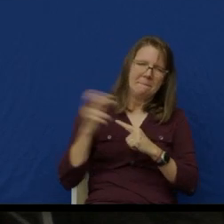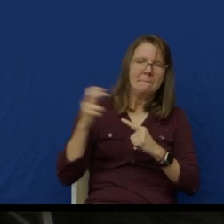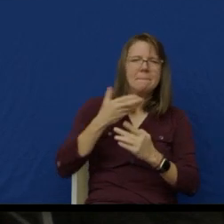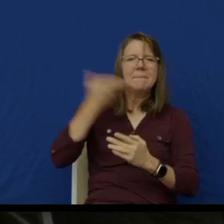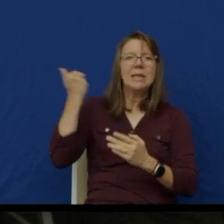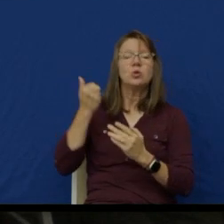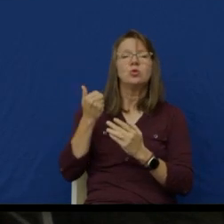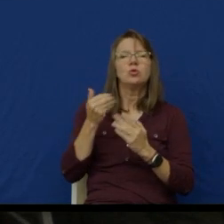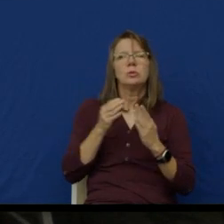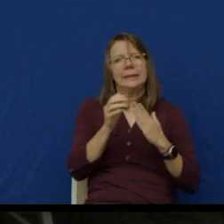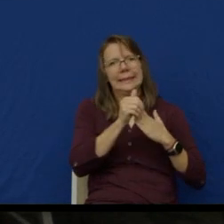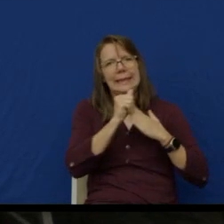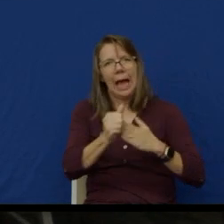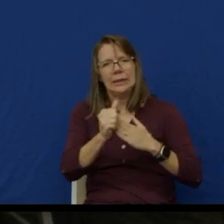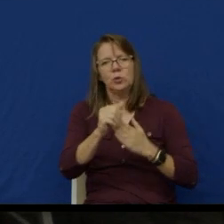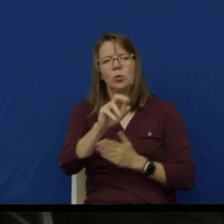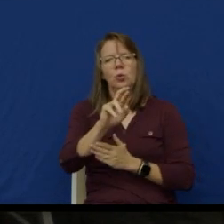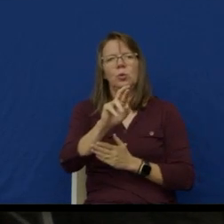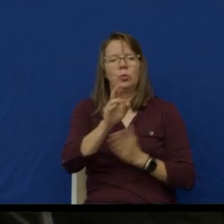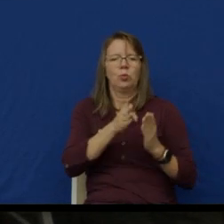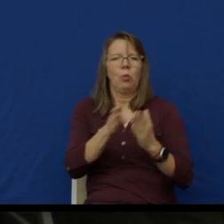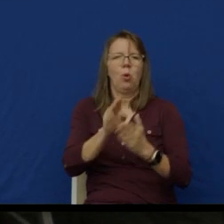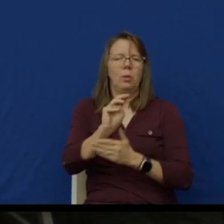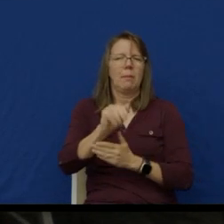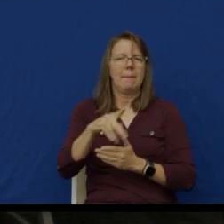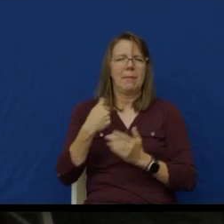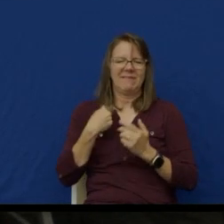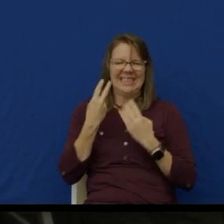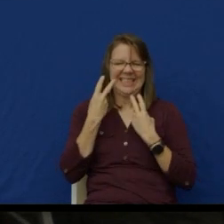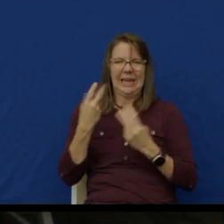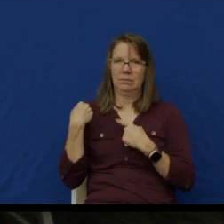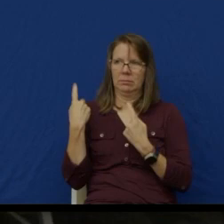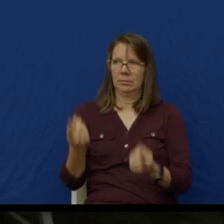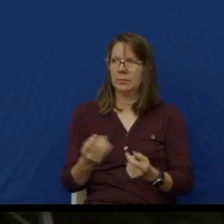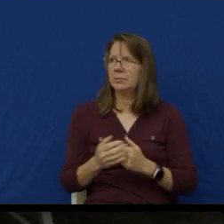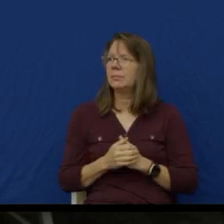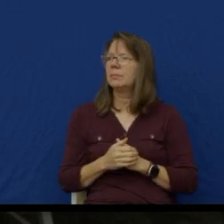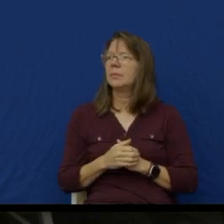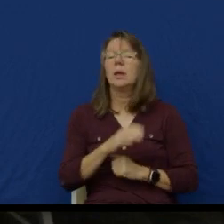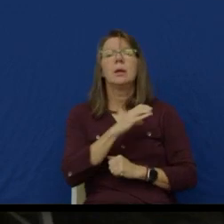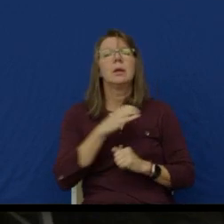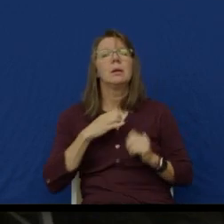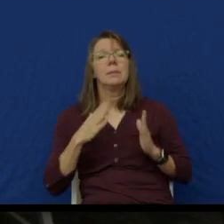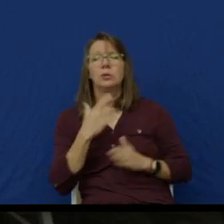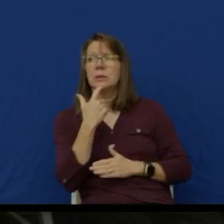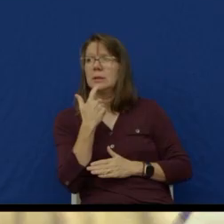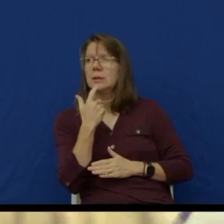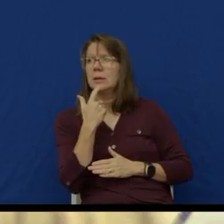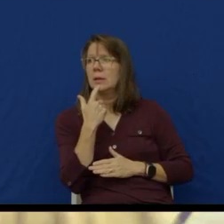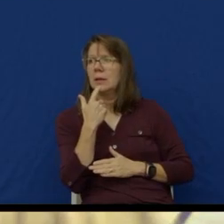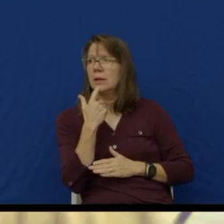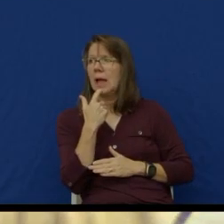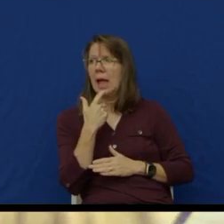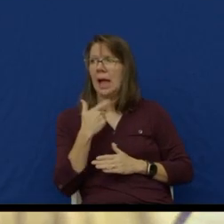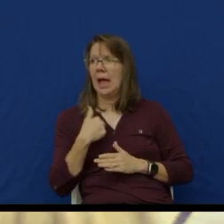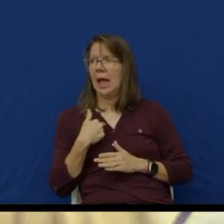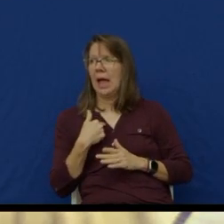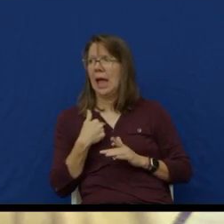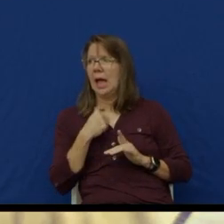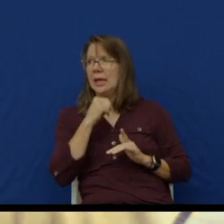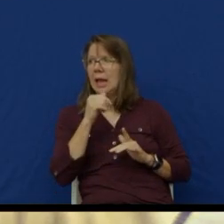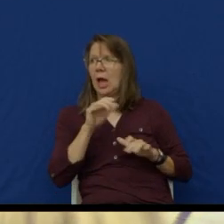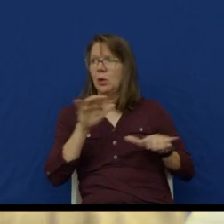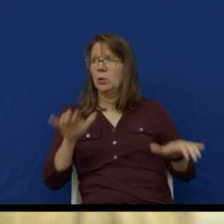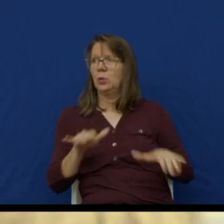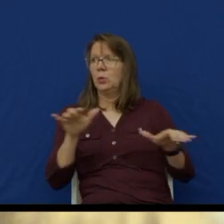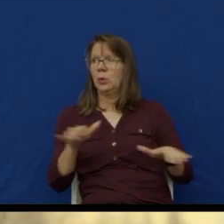real quick. Thank you, Randy, and just to note that I really didn't do much except sort of preside over the good work